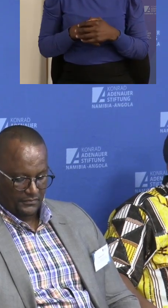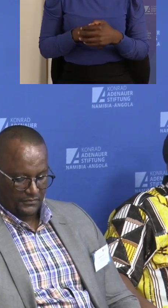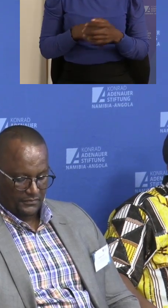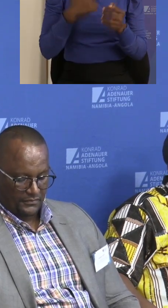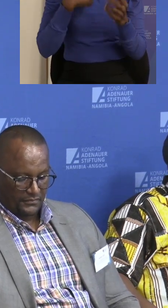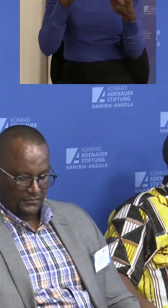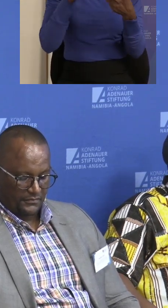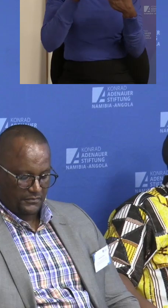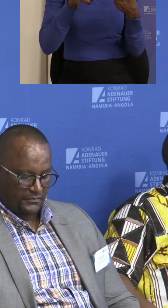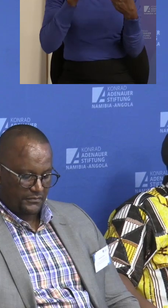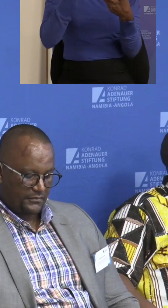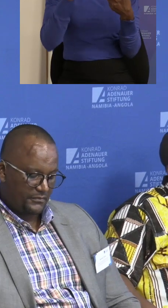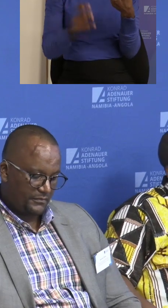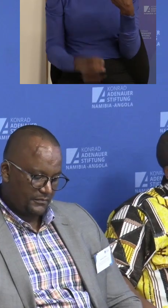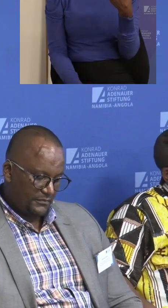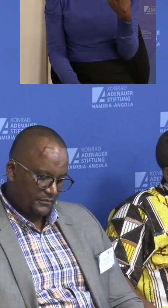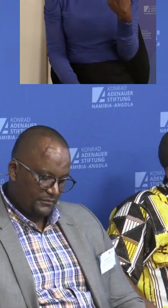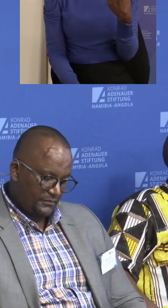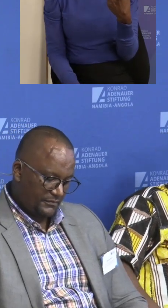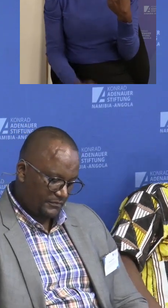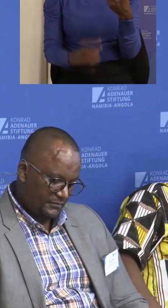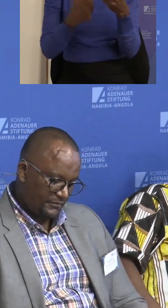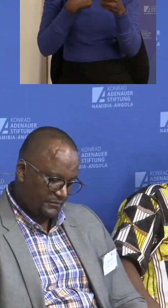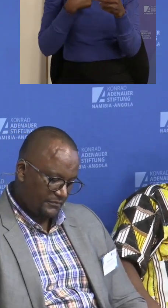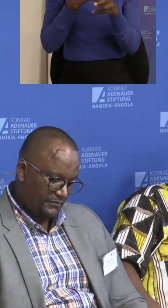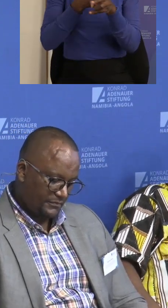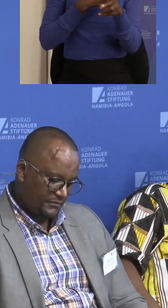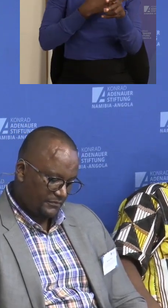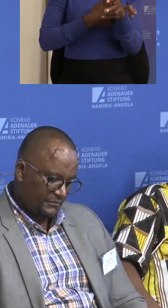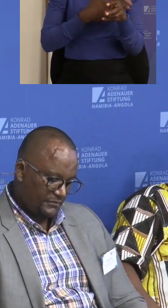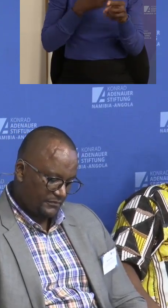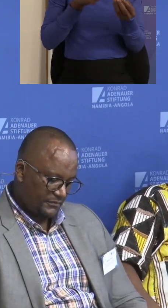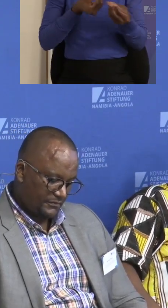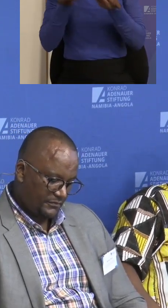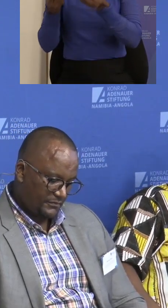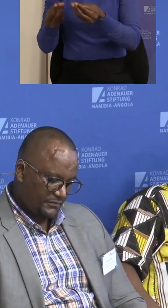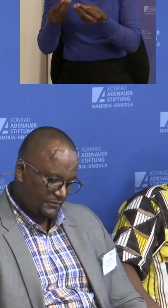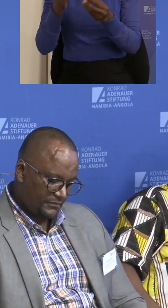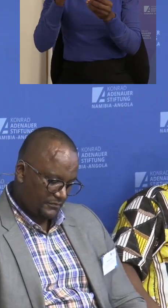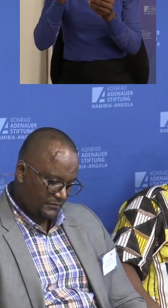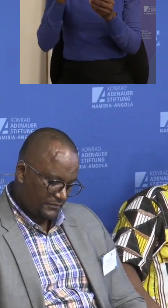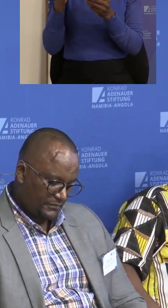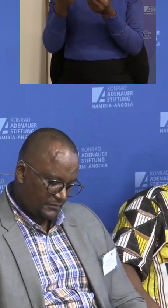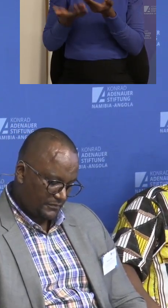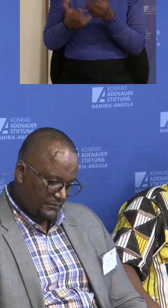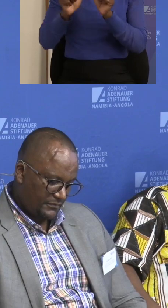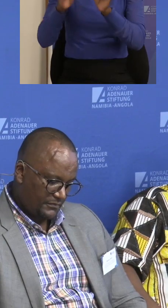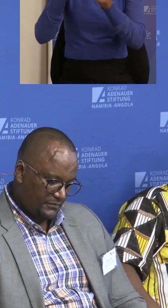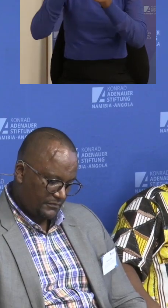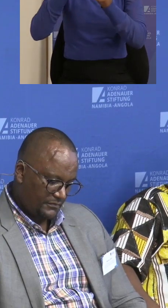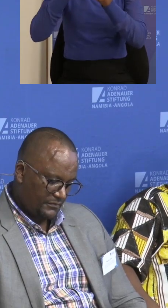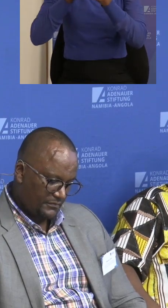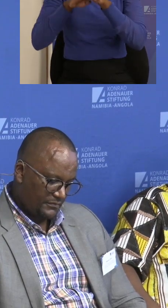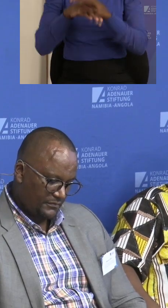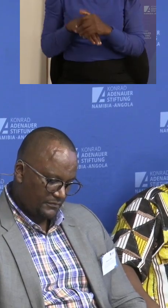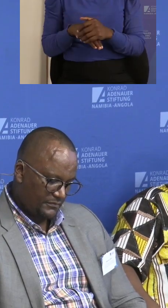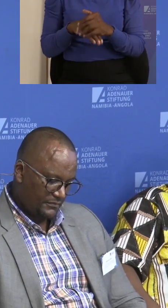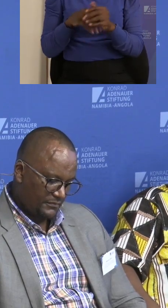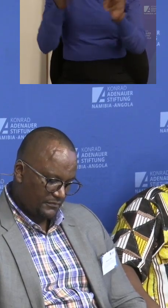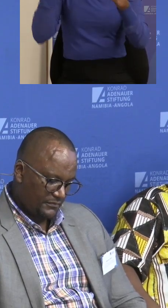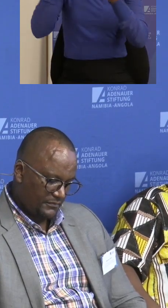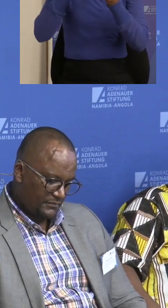debate before I hand over to my colleague, Mr. Zaire. What is the purpose of education to